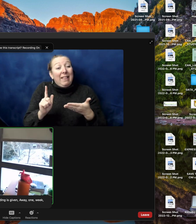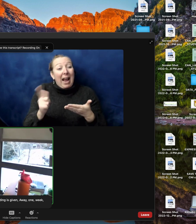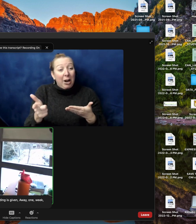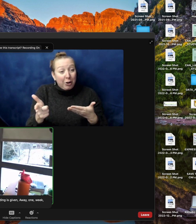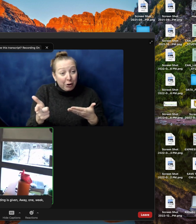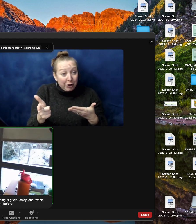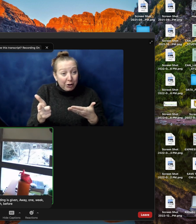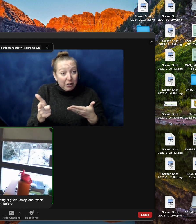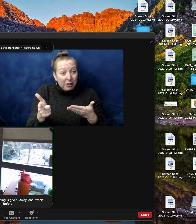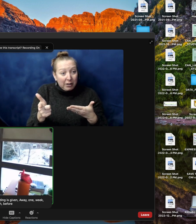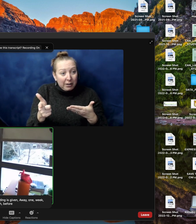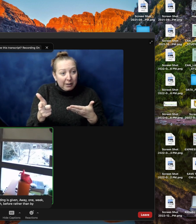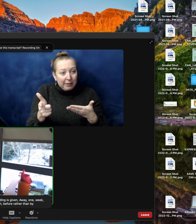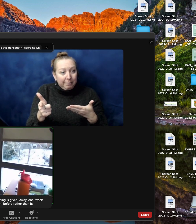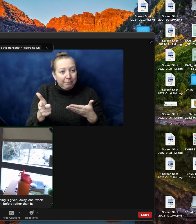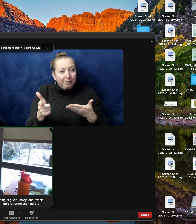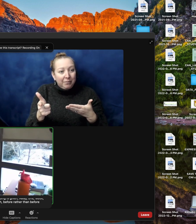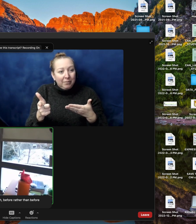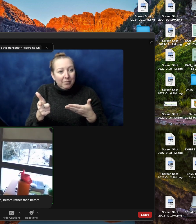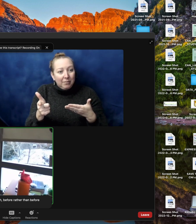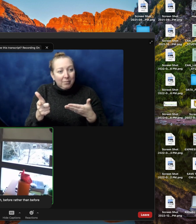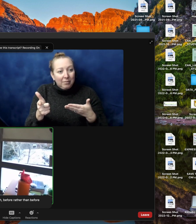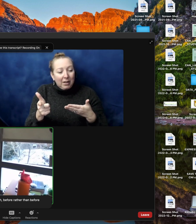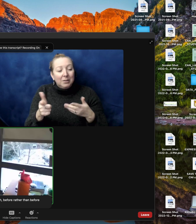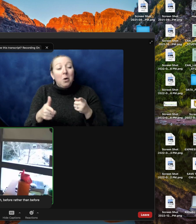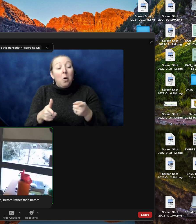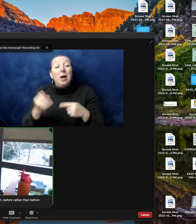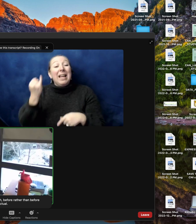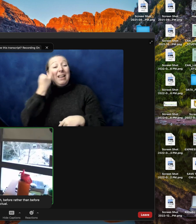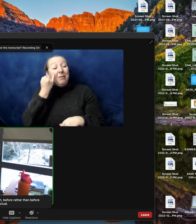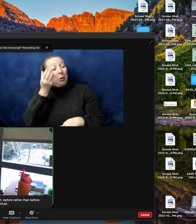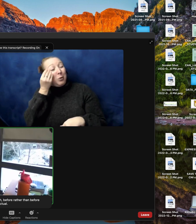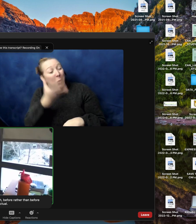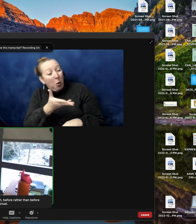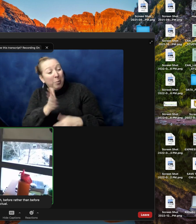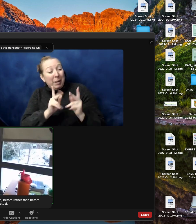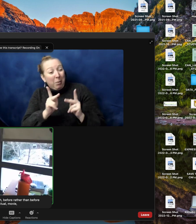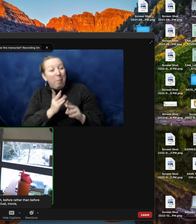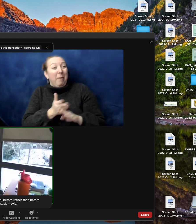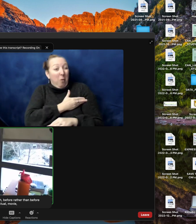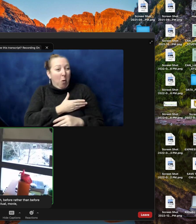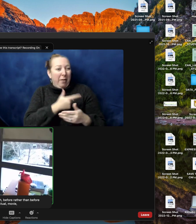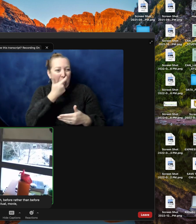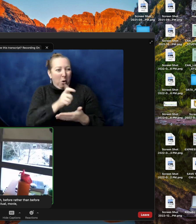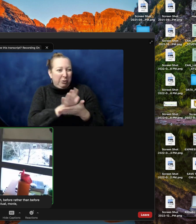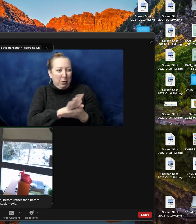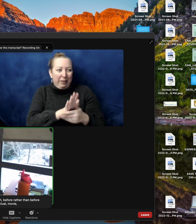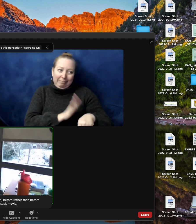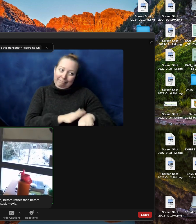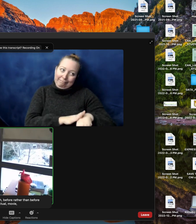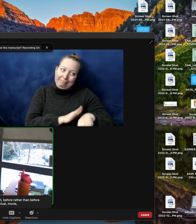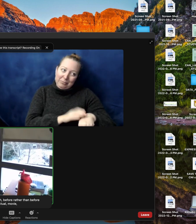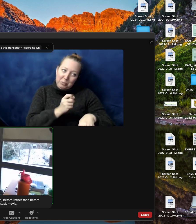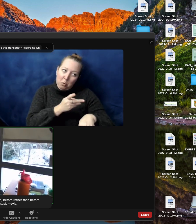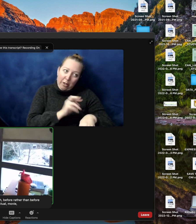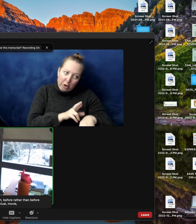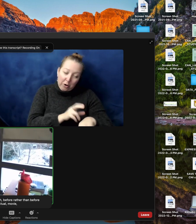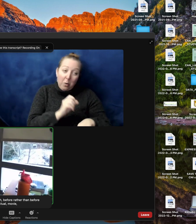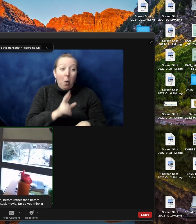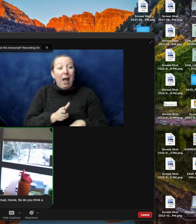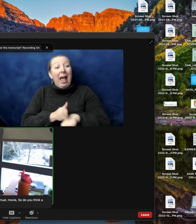before rather than before / after the actual movie. So do you think a